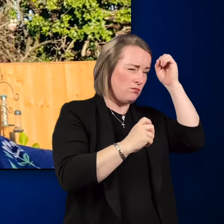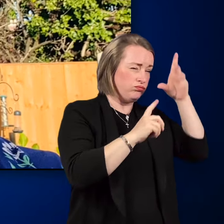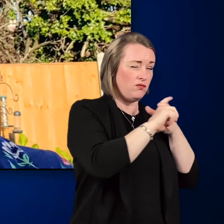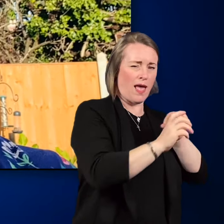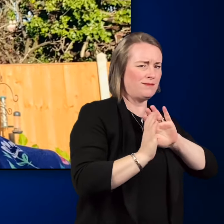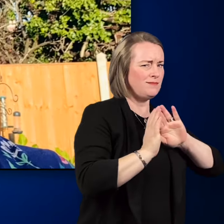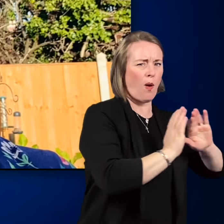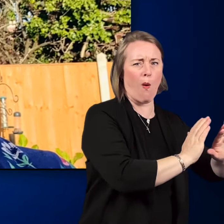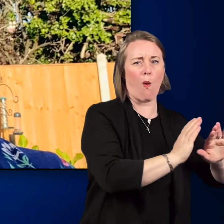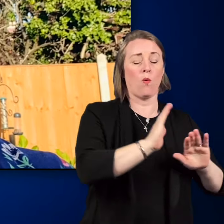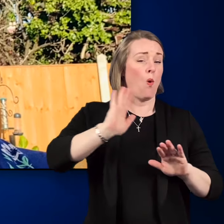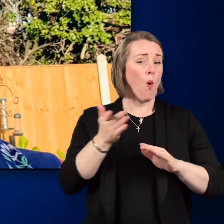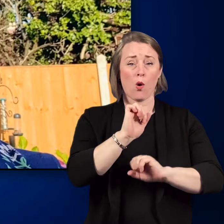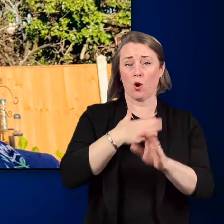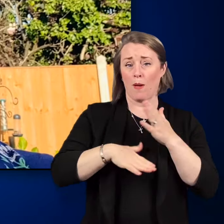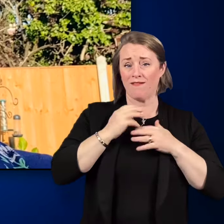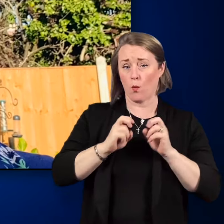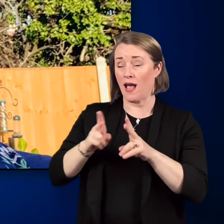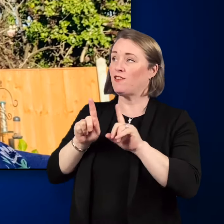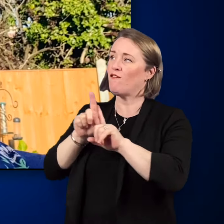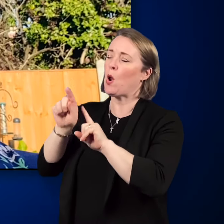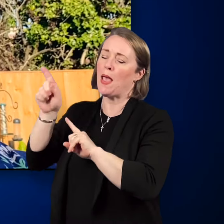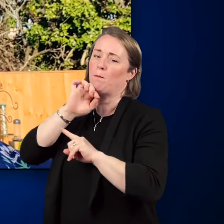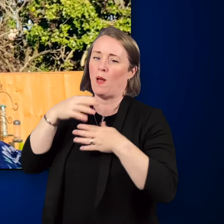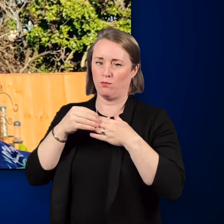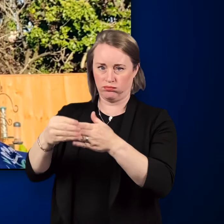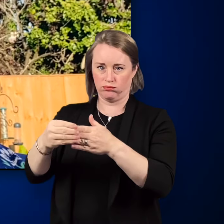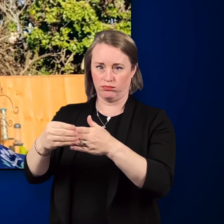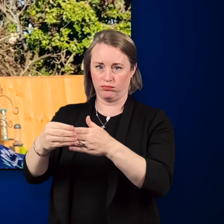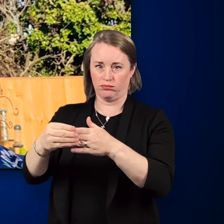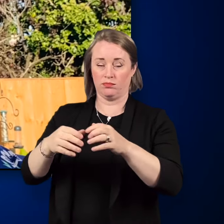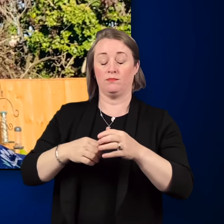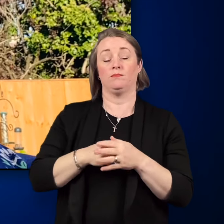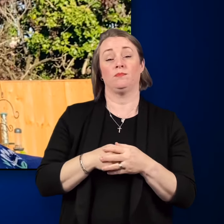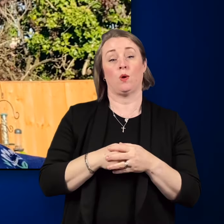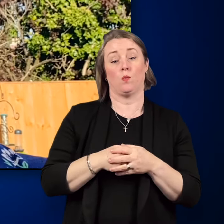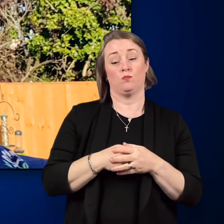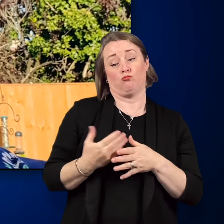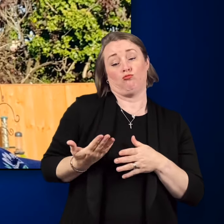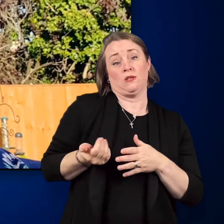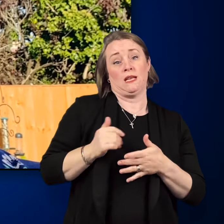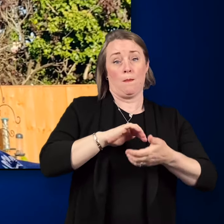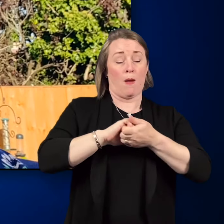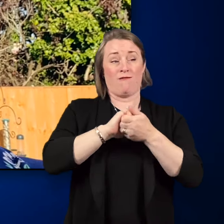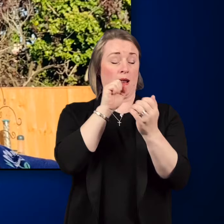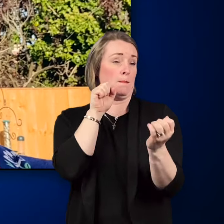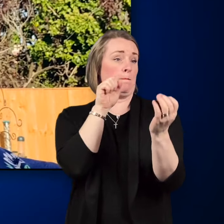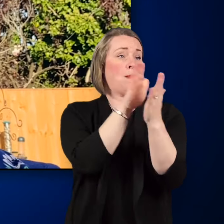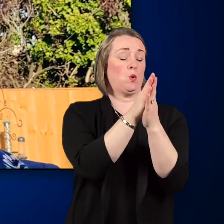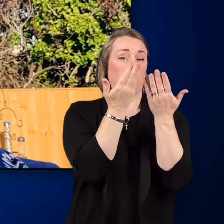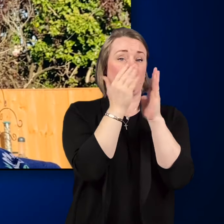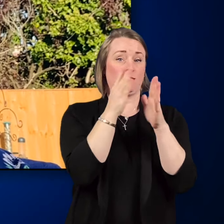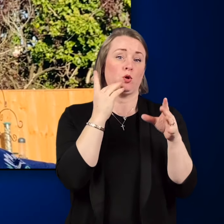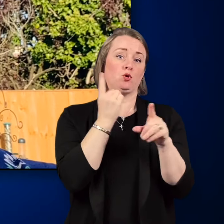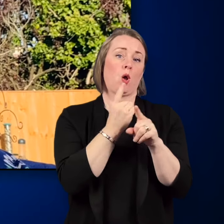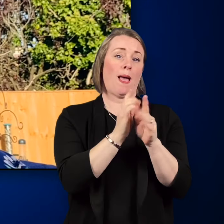a good friend and ex-colleague of mine put a short sermon from her minister on Facebook, which referred to Daniel. It was